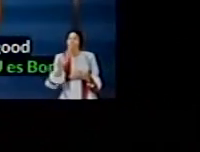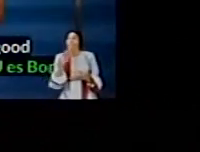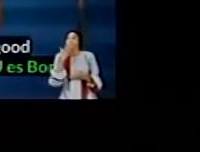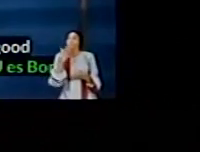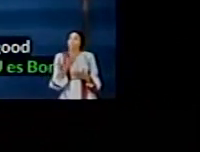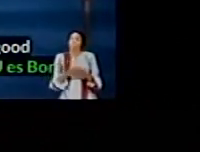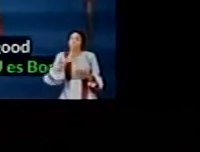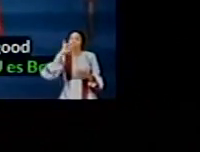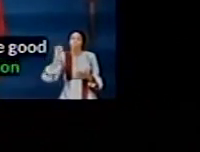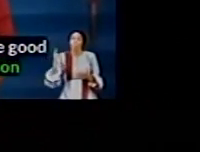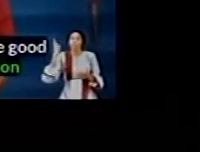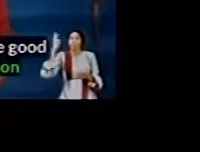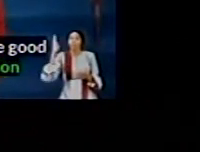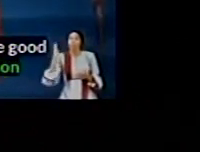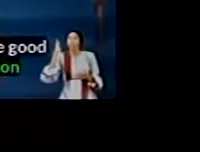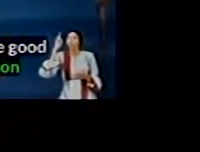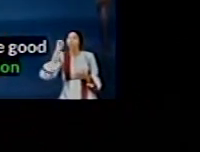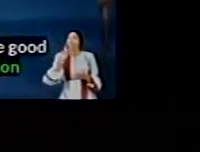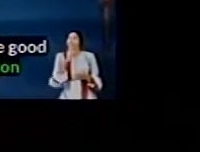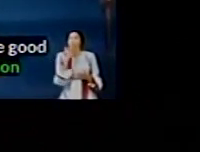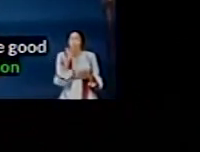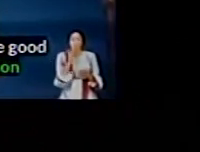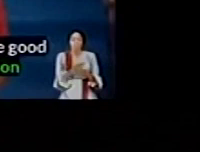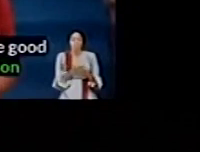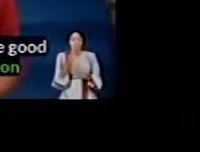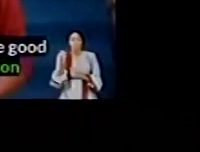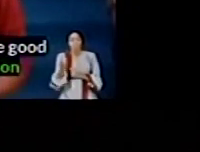You are good, Jehovah.